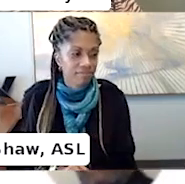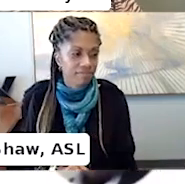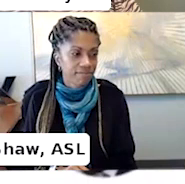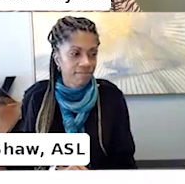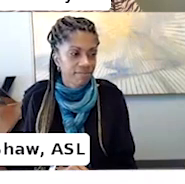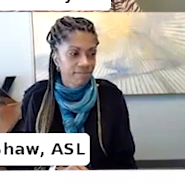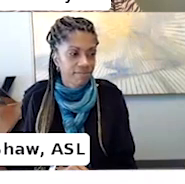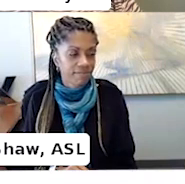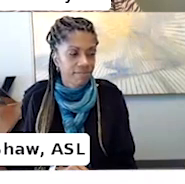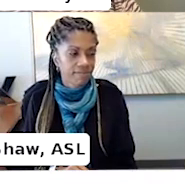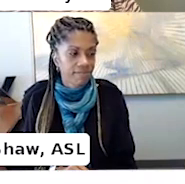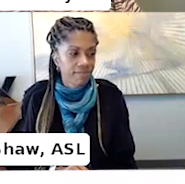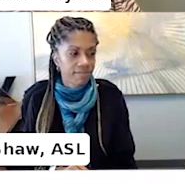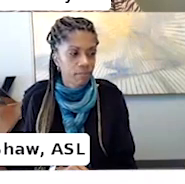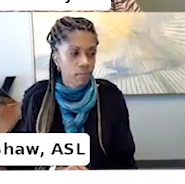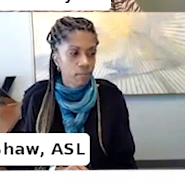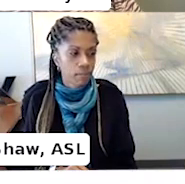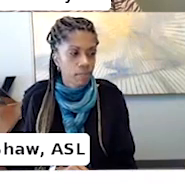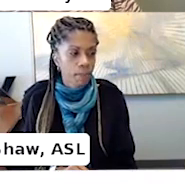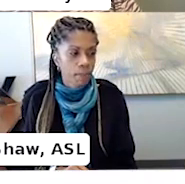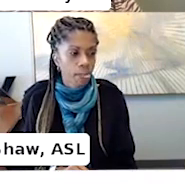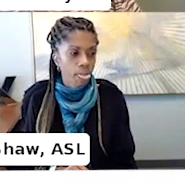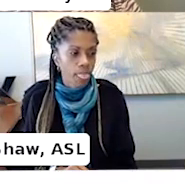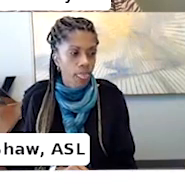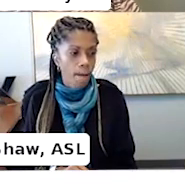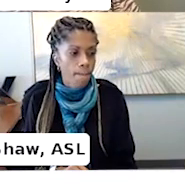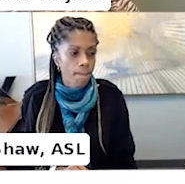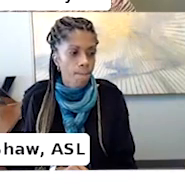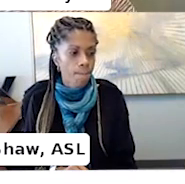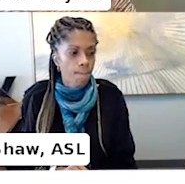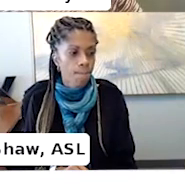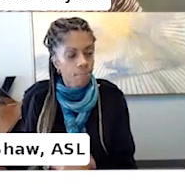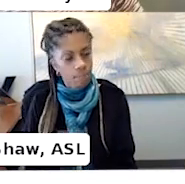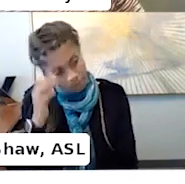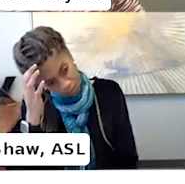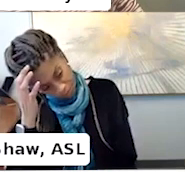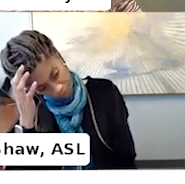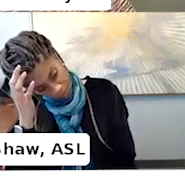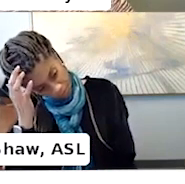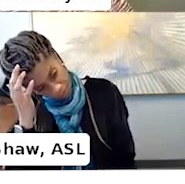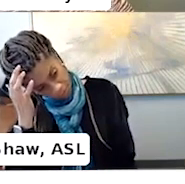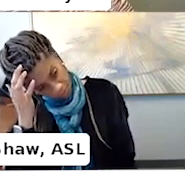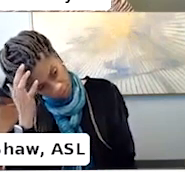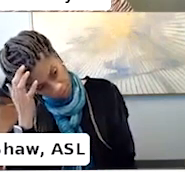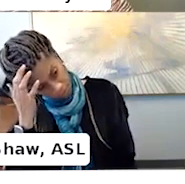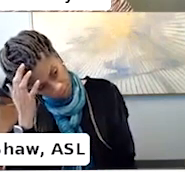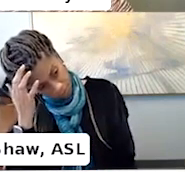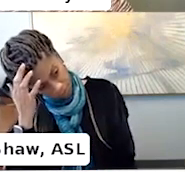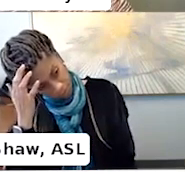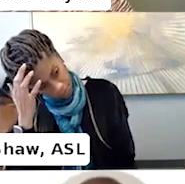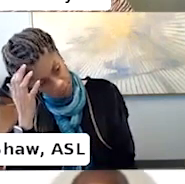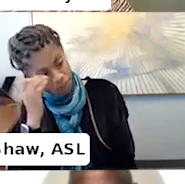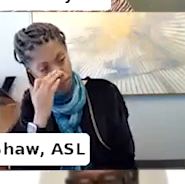for Congress. What my job was is I made yard signs with a wooden stake and a piece of poster board